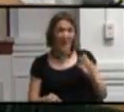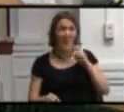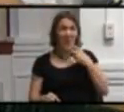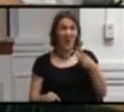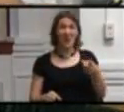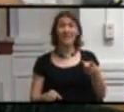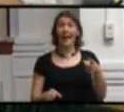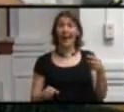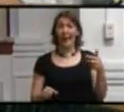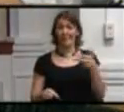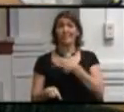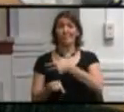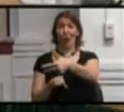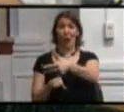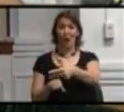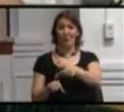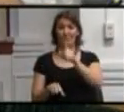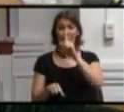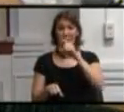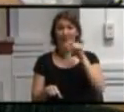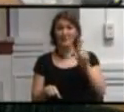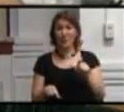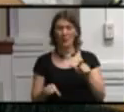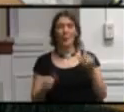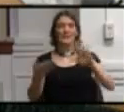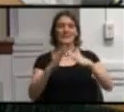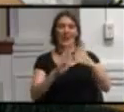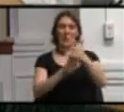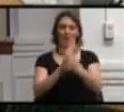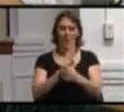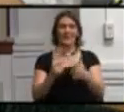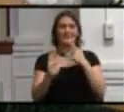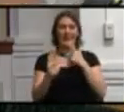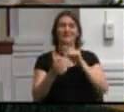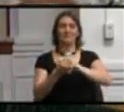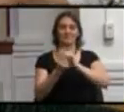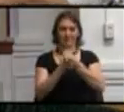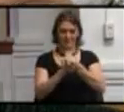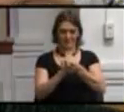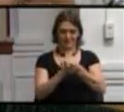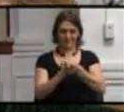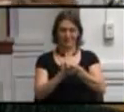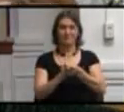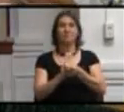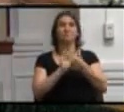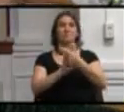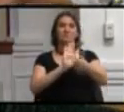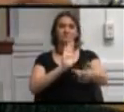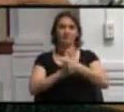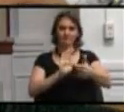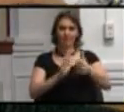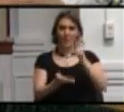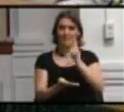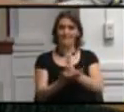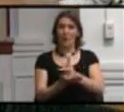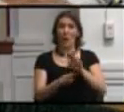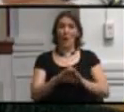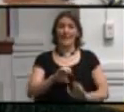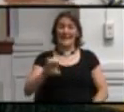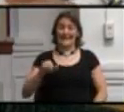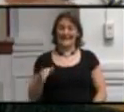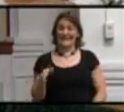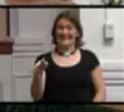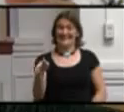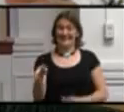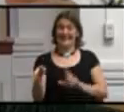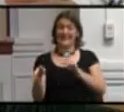drive. And so the ordinance is now going to be amended to prohibit parking on the east side of